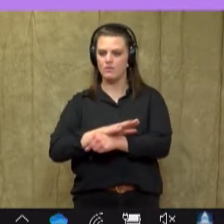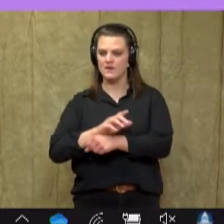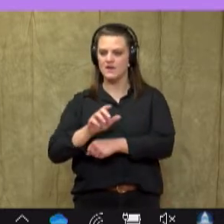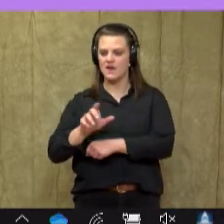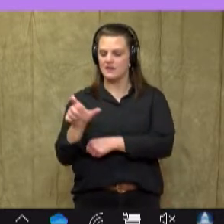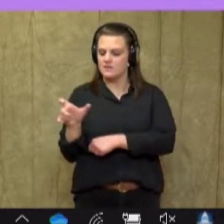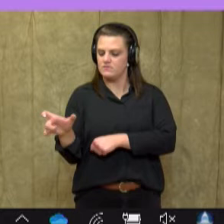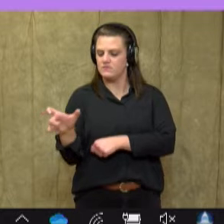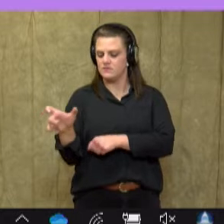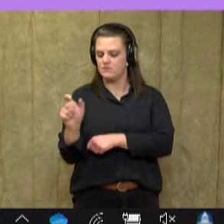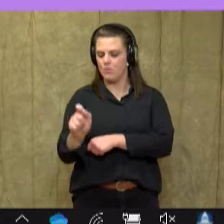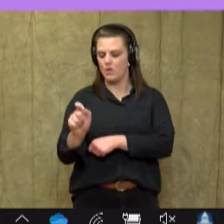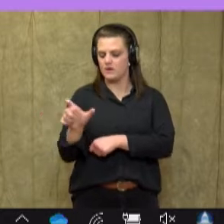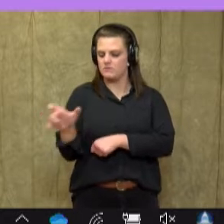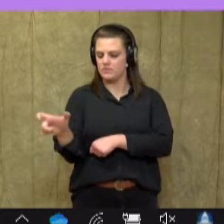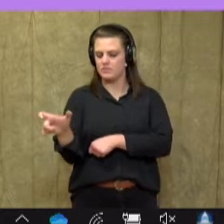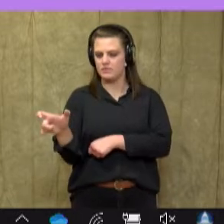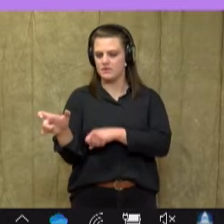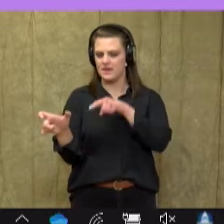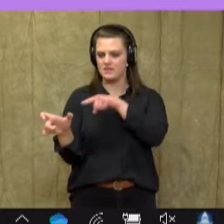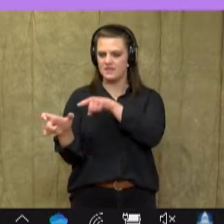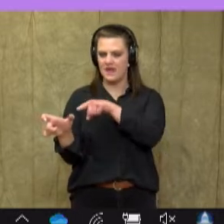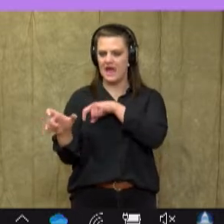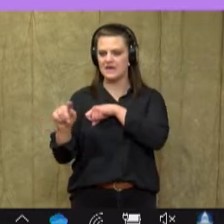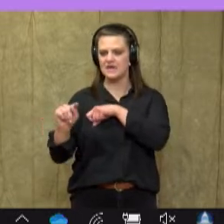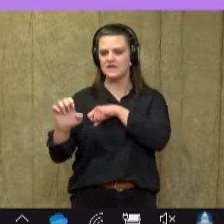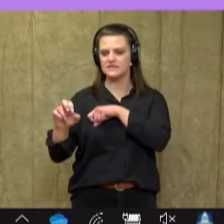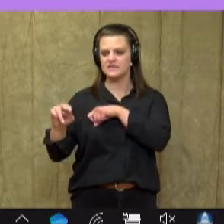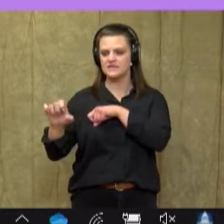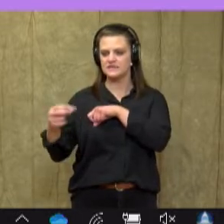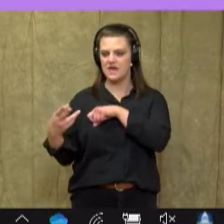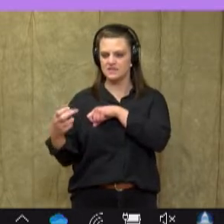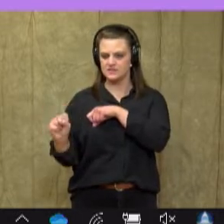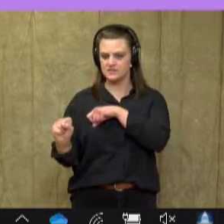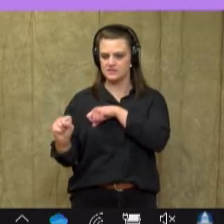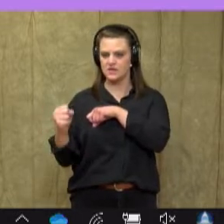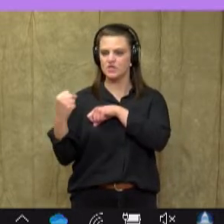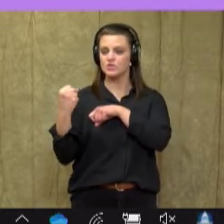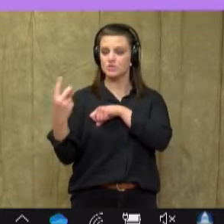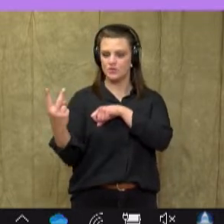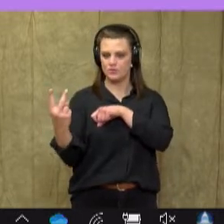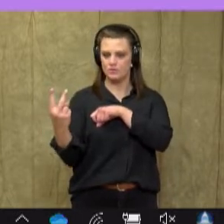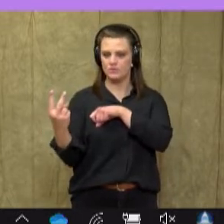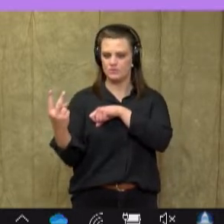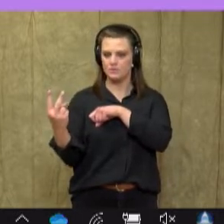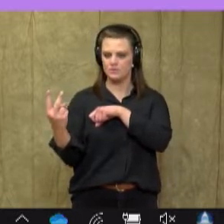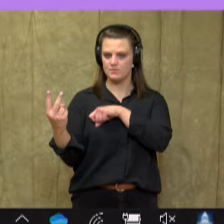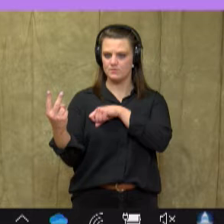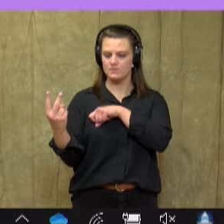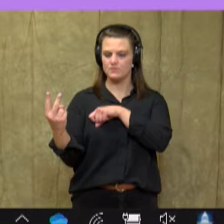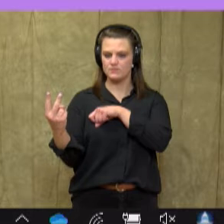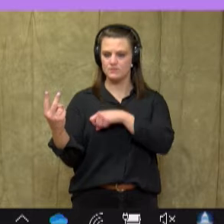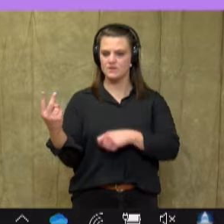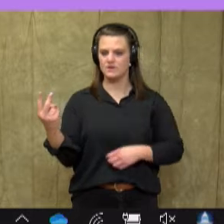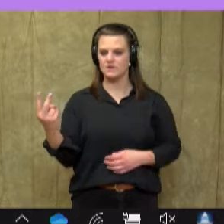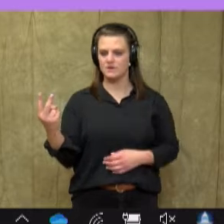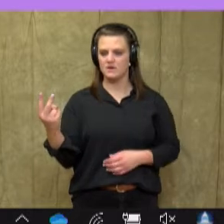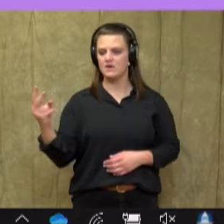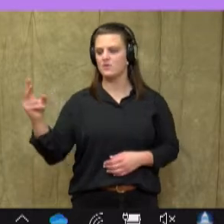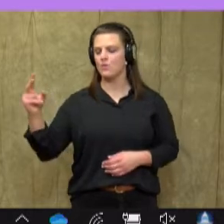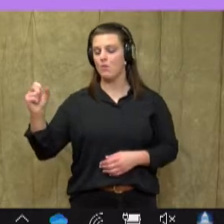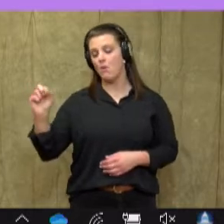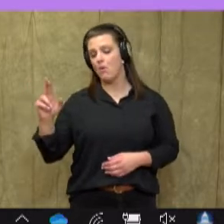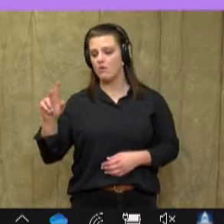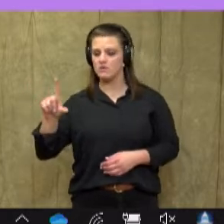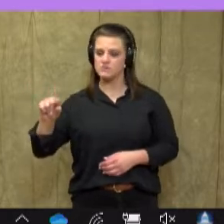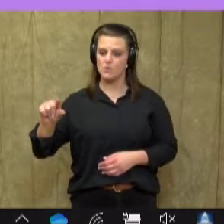is our tenths. We have 2 tenths. All right, so we write a 2 in the tenths place, or